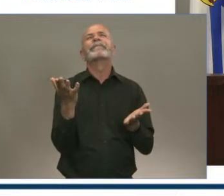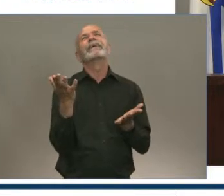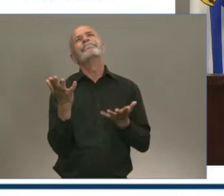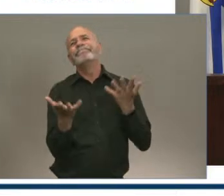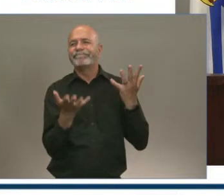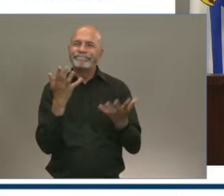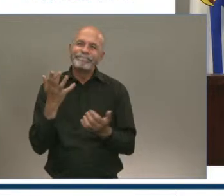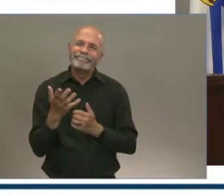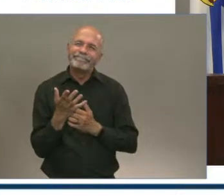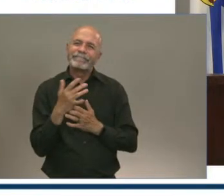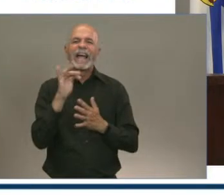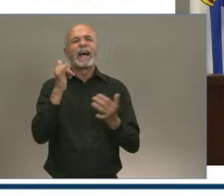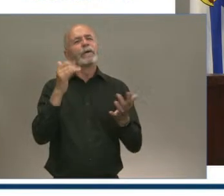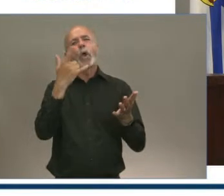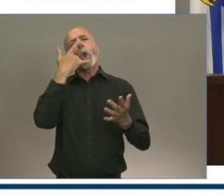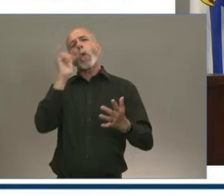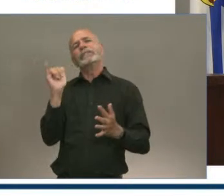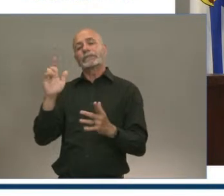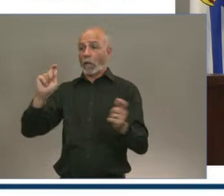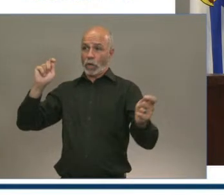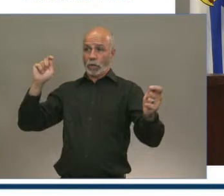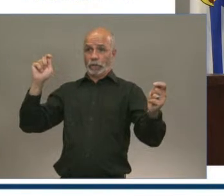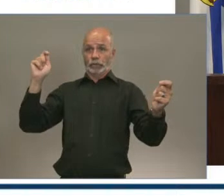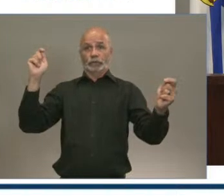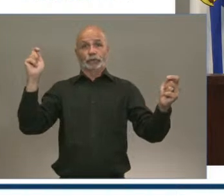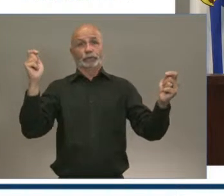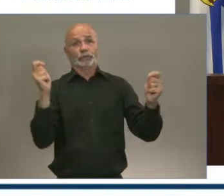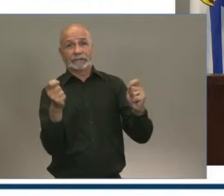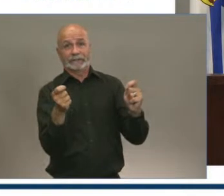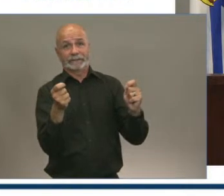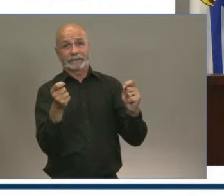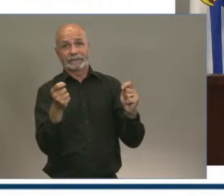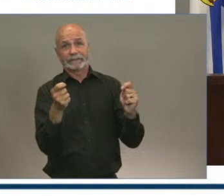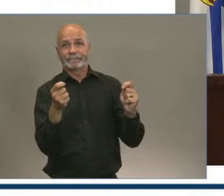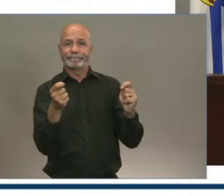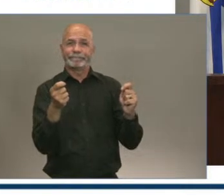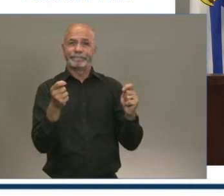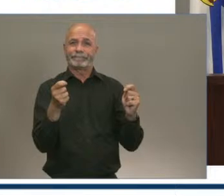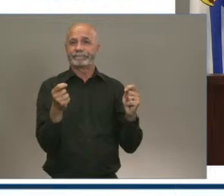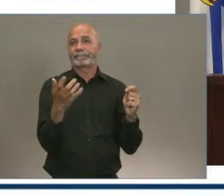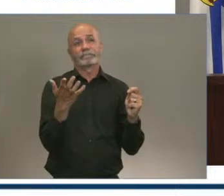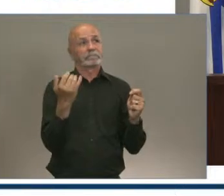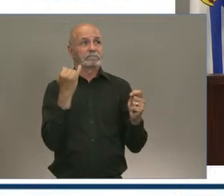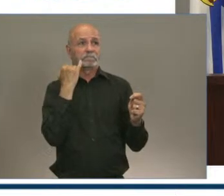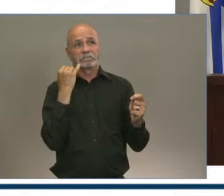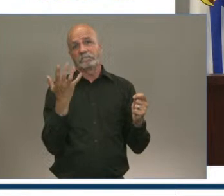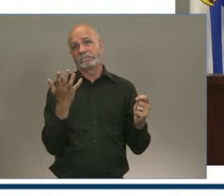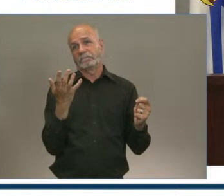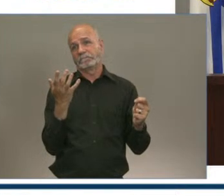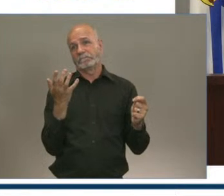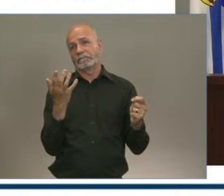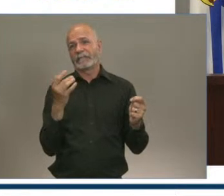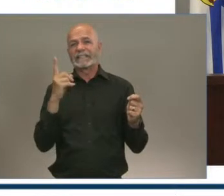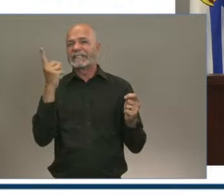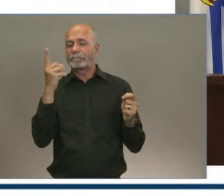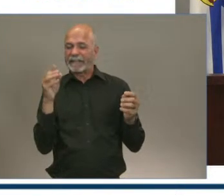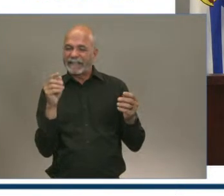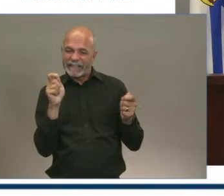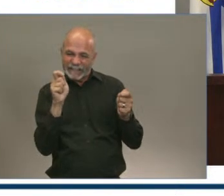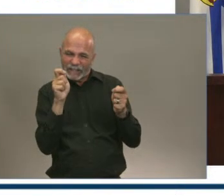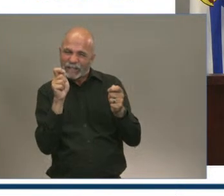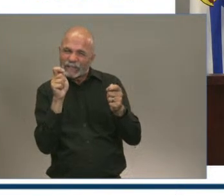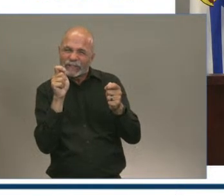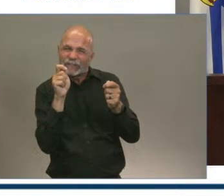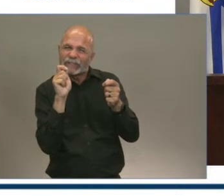are potentially low level? You've talked a bit about these potential adjustments. I'm just wondering if you can give us any more of